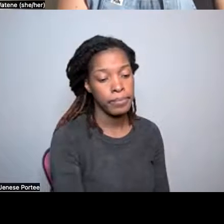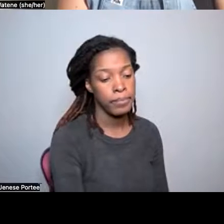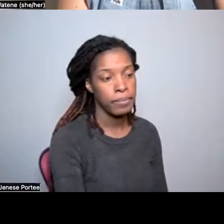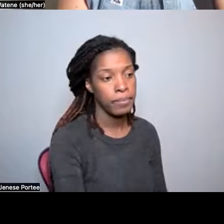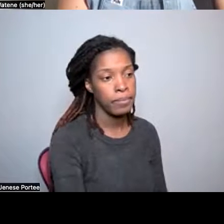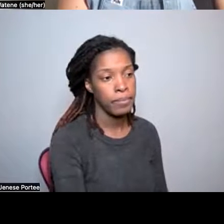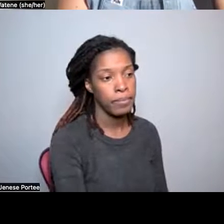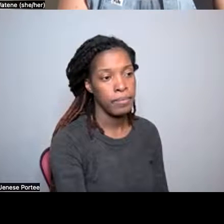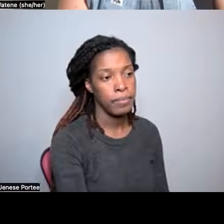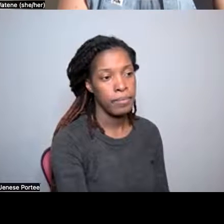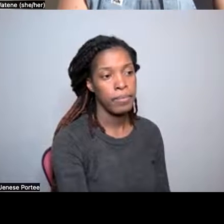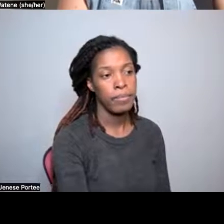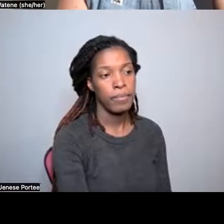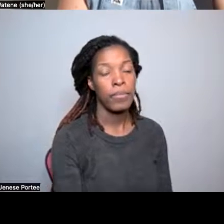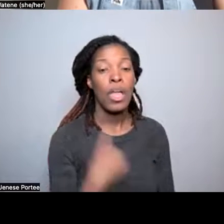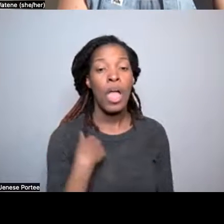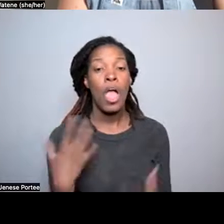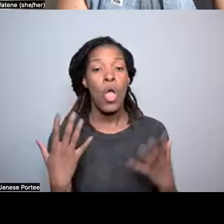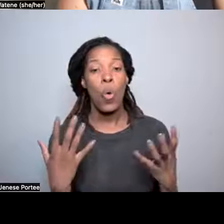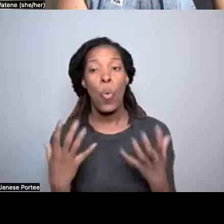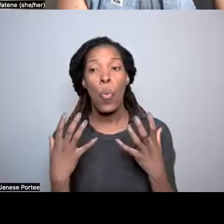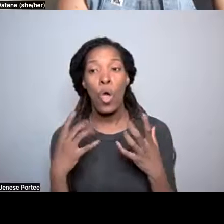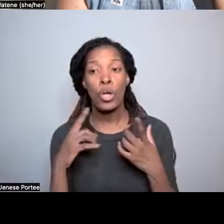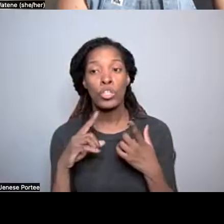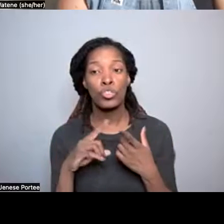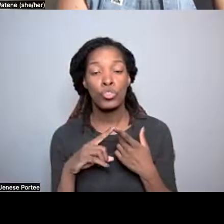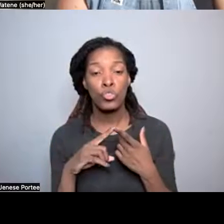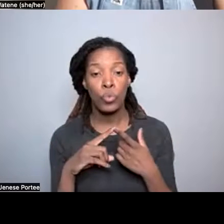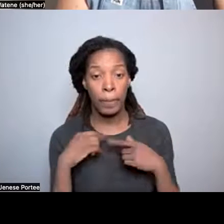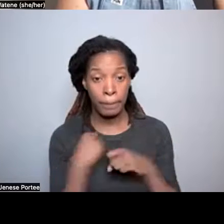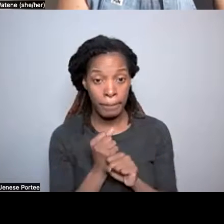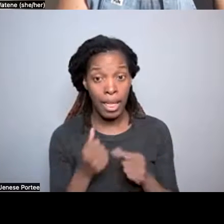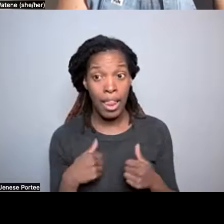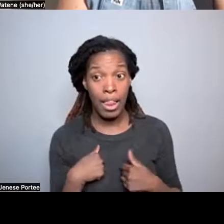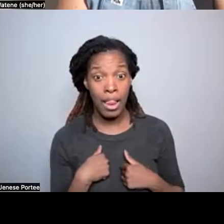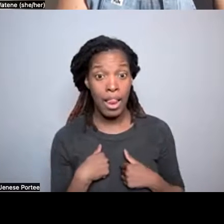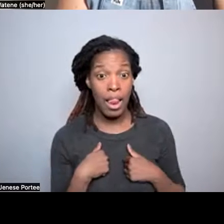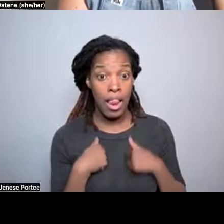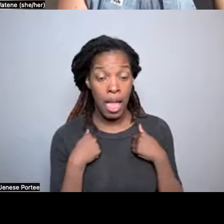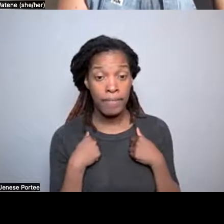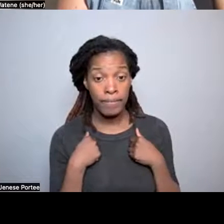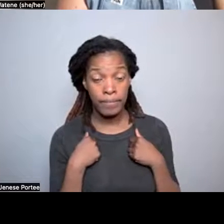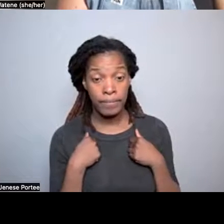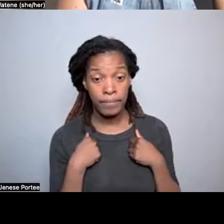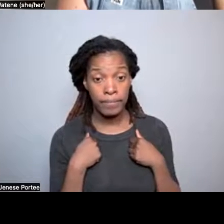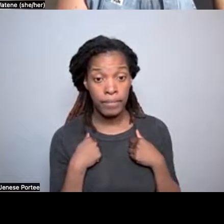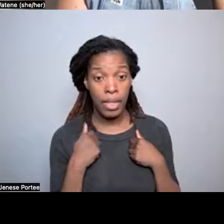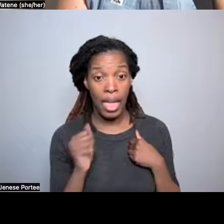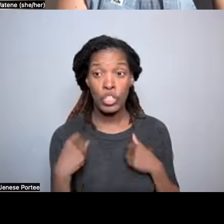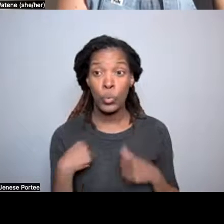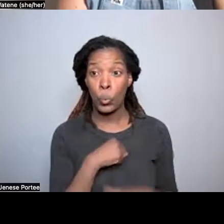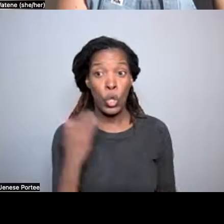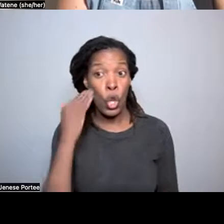I wish to create life as we know it, a book by